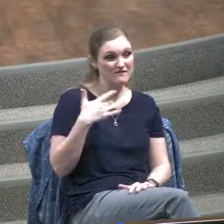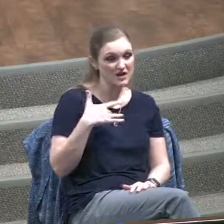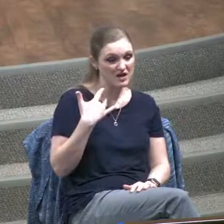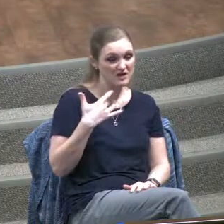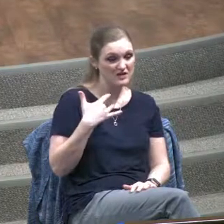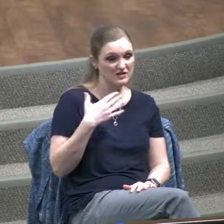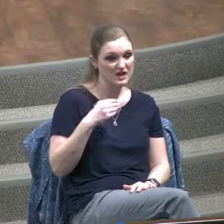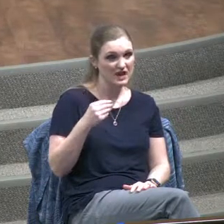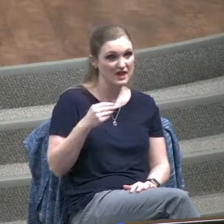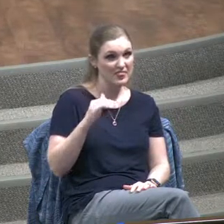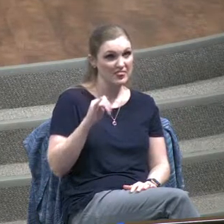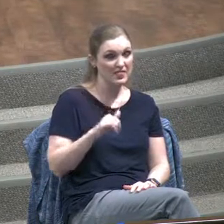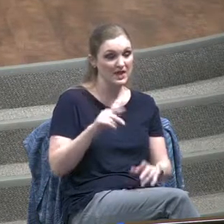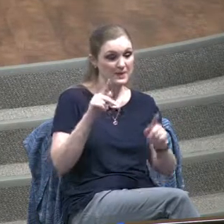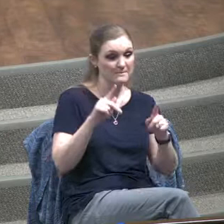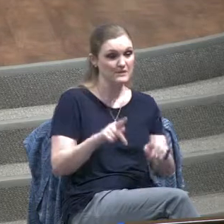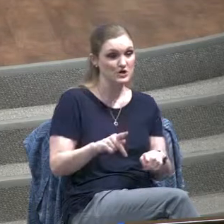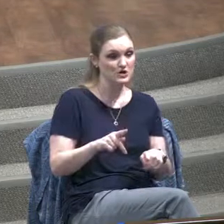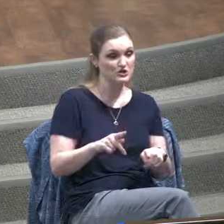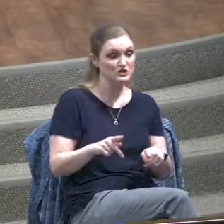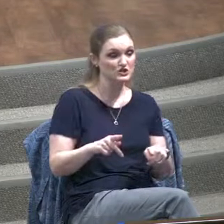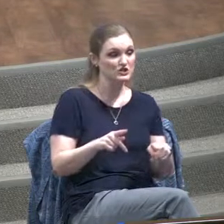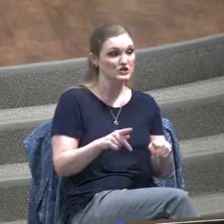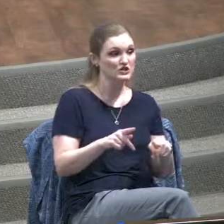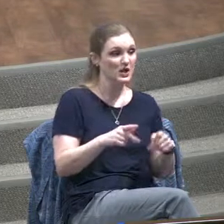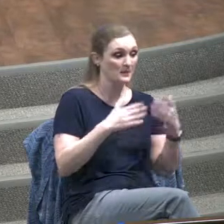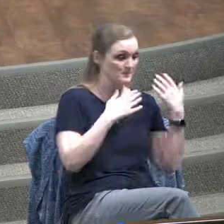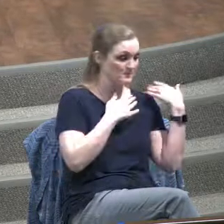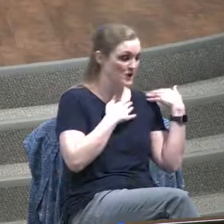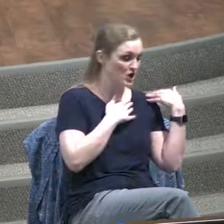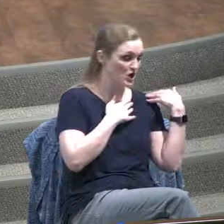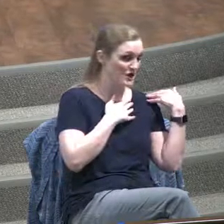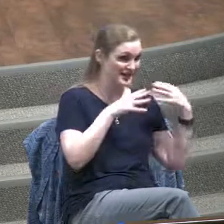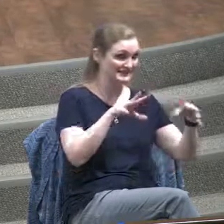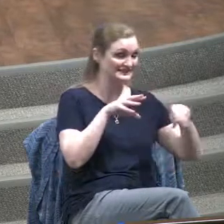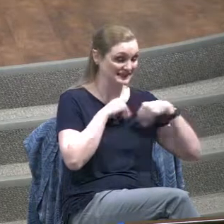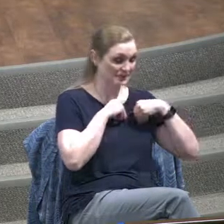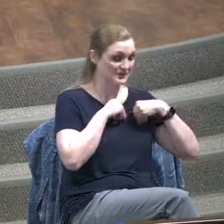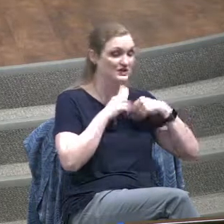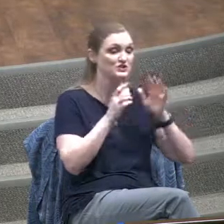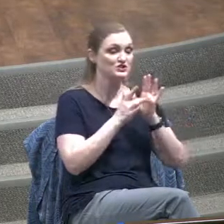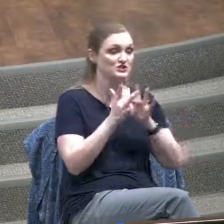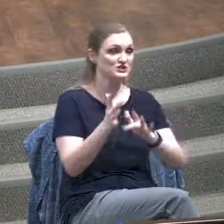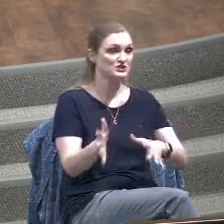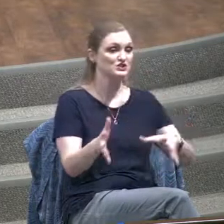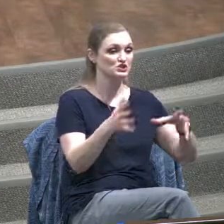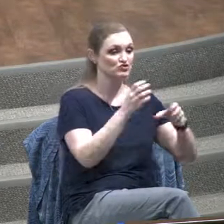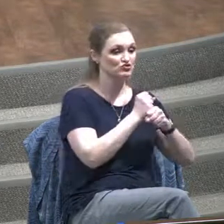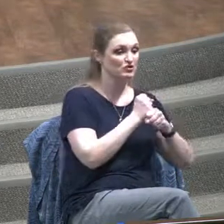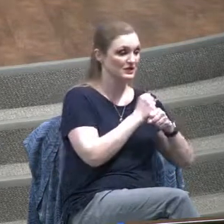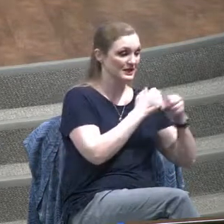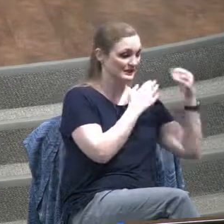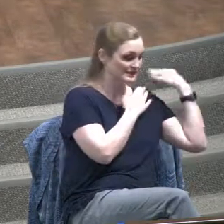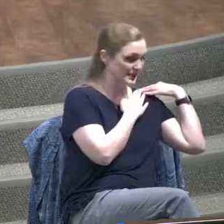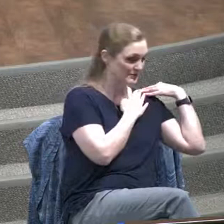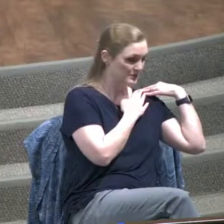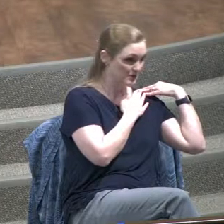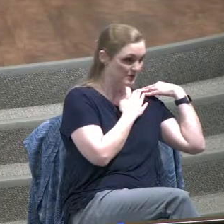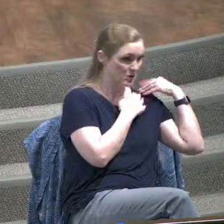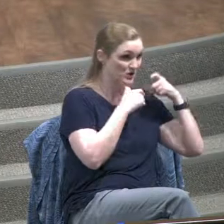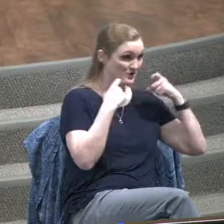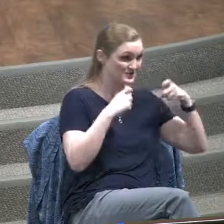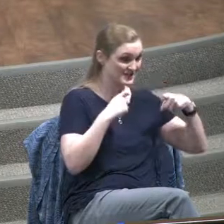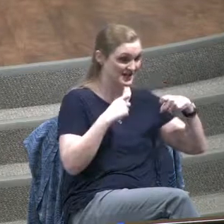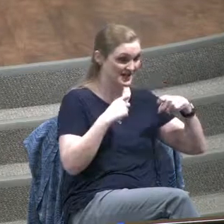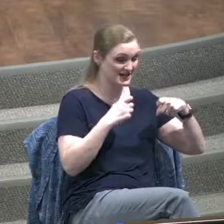he took the burden of sin from us, put it on his back, carried it to a cross, and took